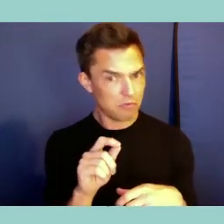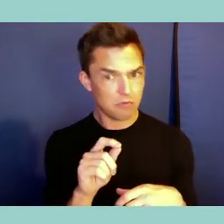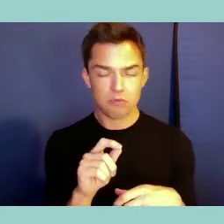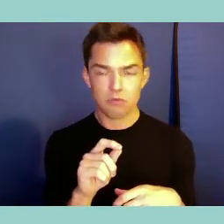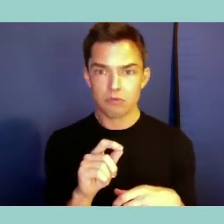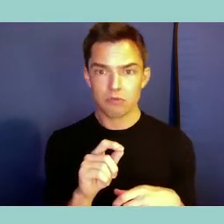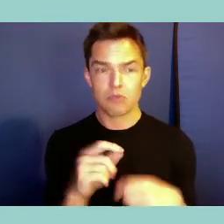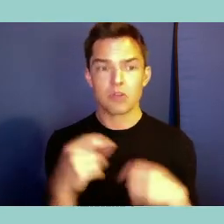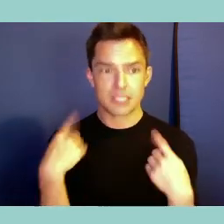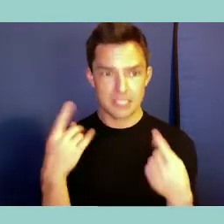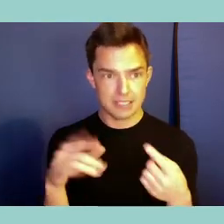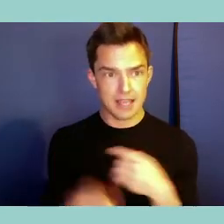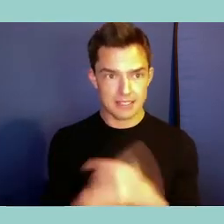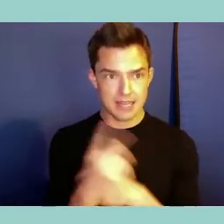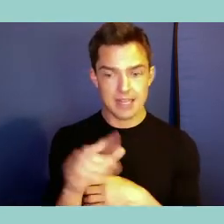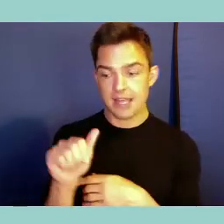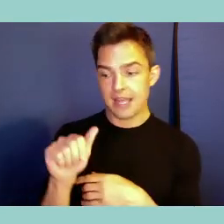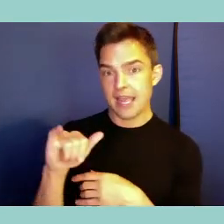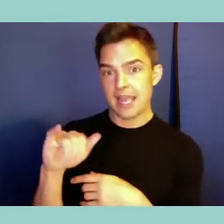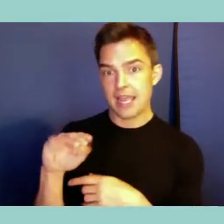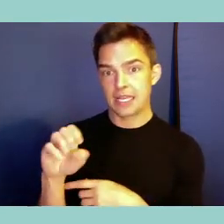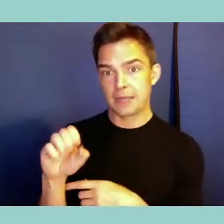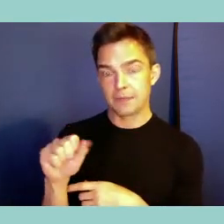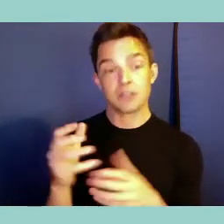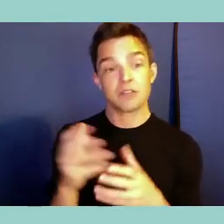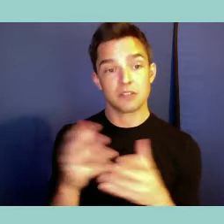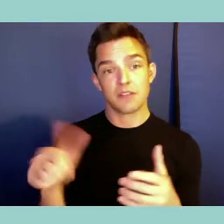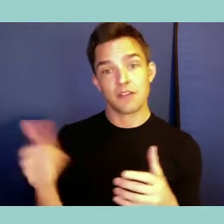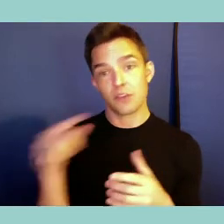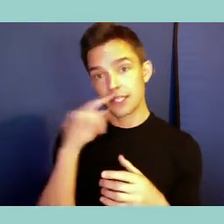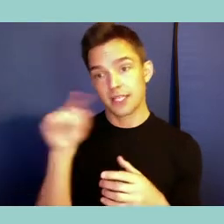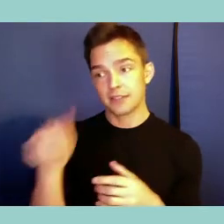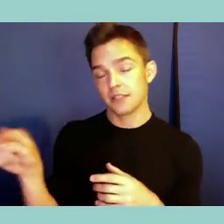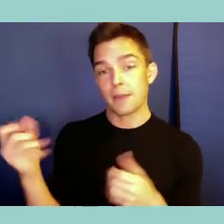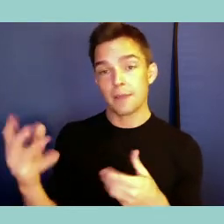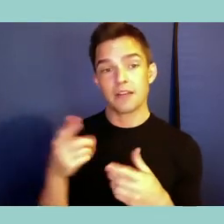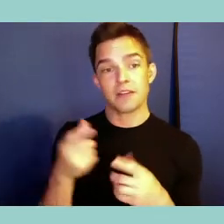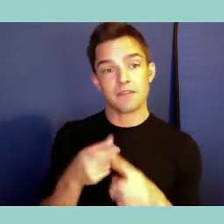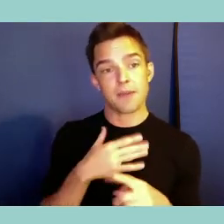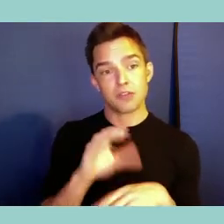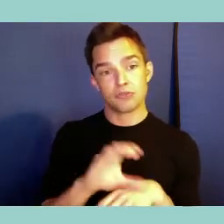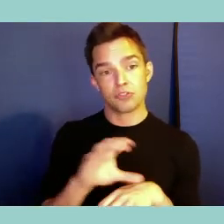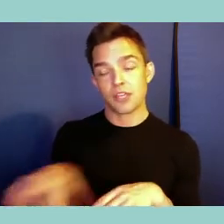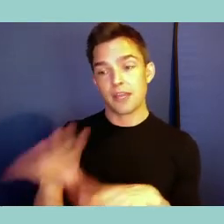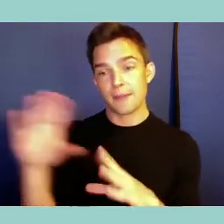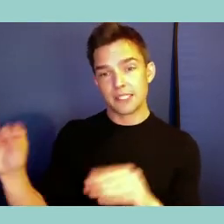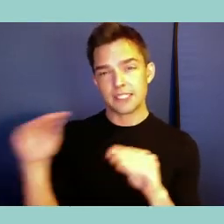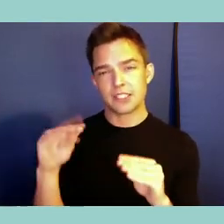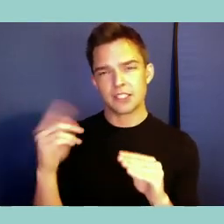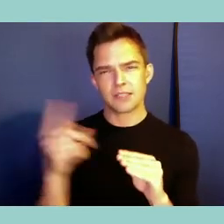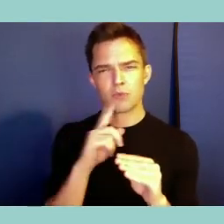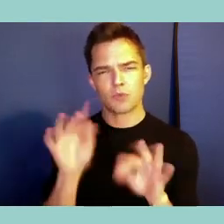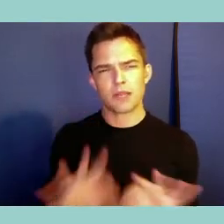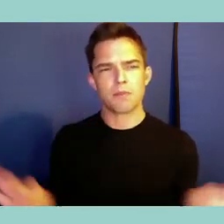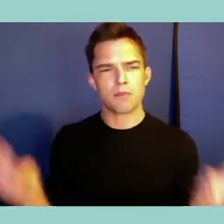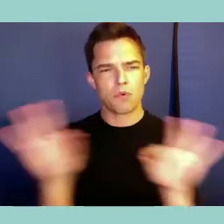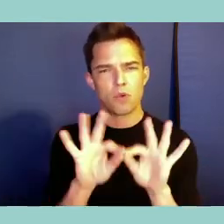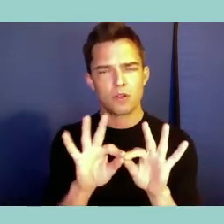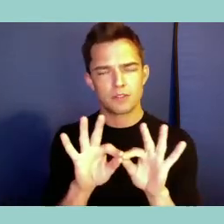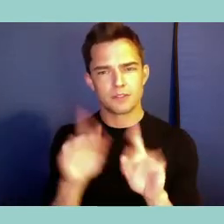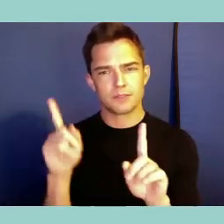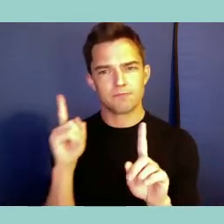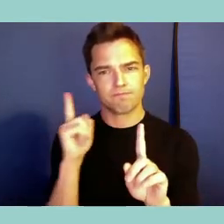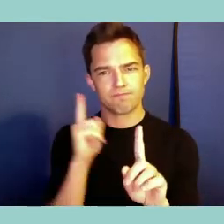Well, ever since that day, Ames and a lot of other kids too, many of them at my church, they've been teaching me something